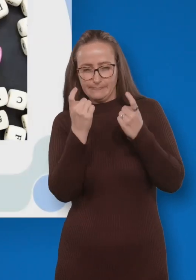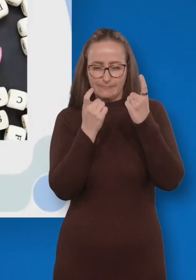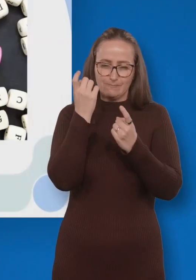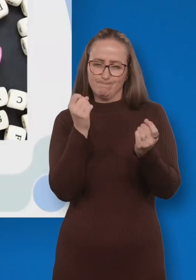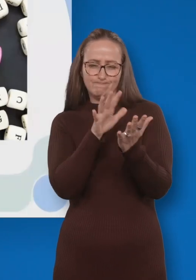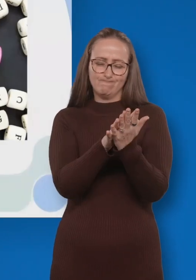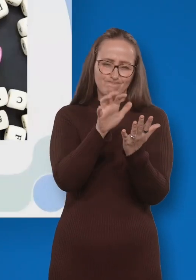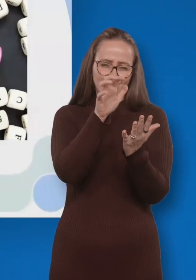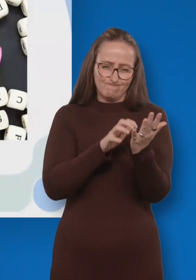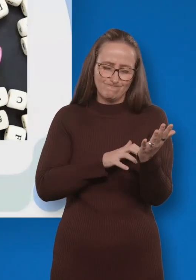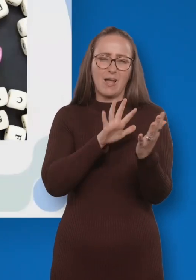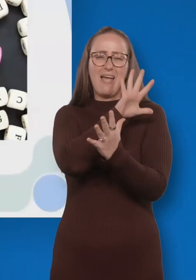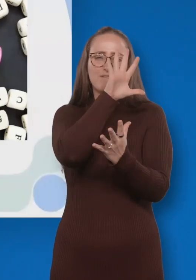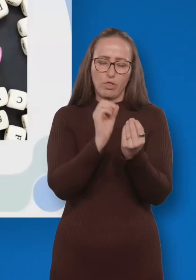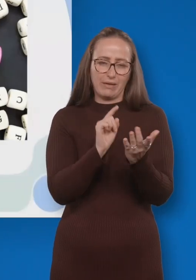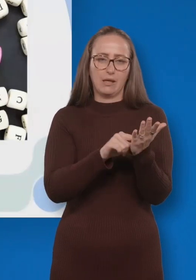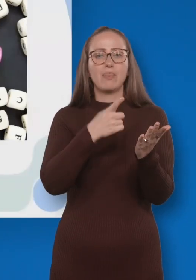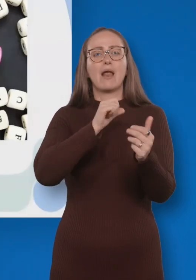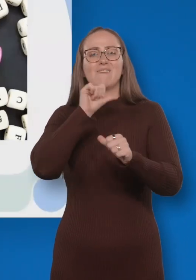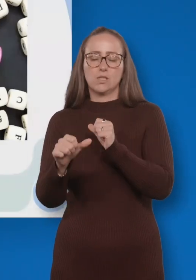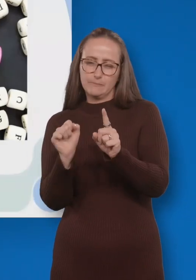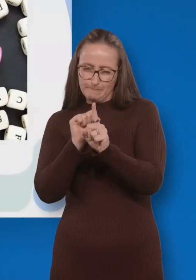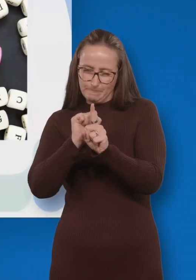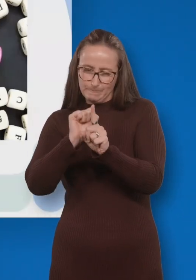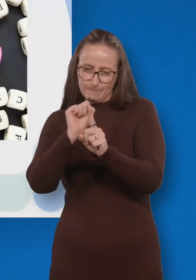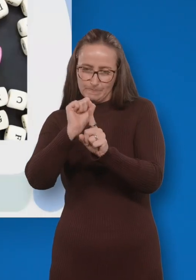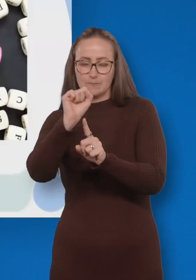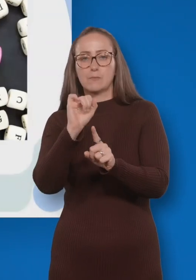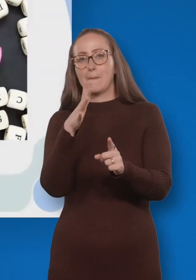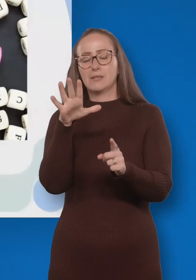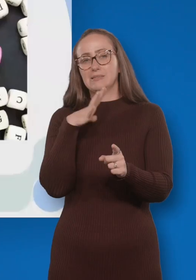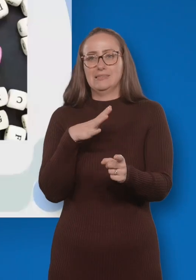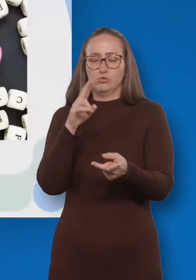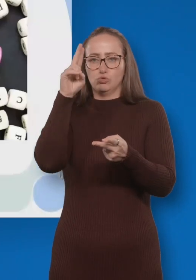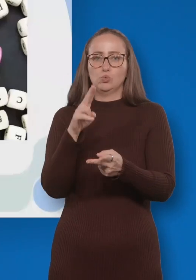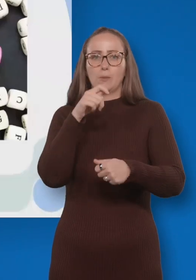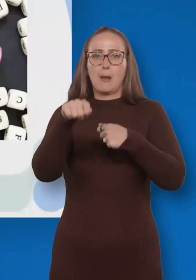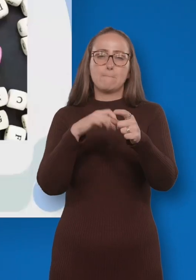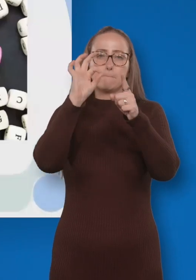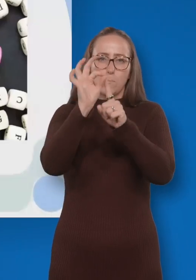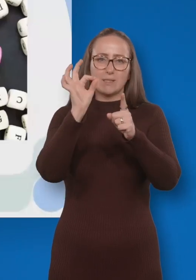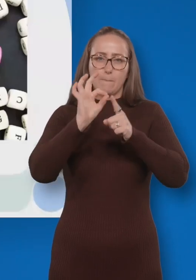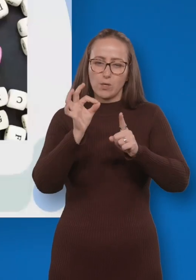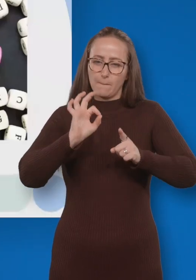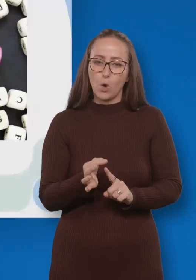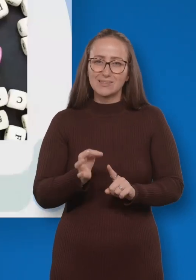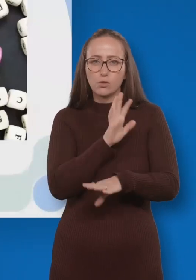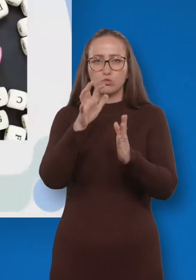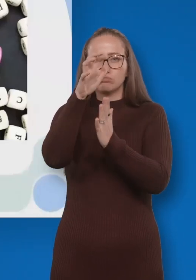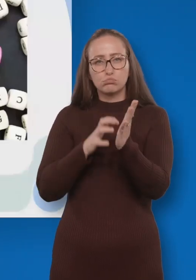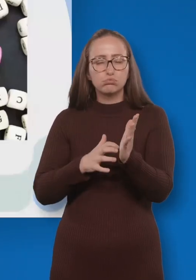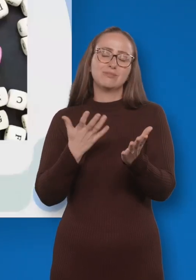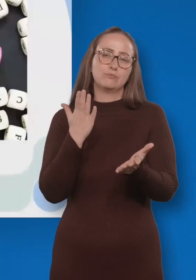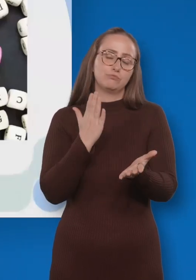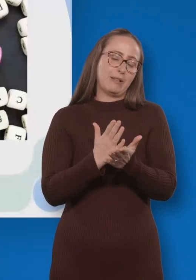down on paper, and then just to refine it as much as you can. And it might be that you reduce down to bullet points and things like that. And it